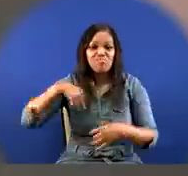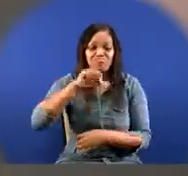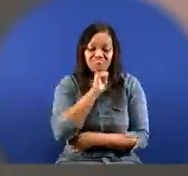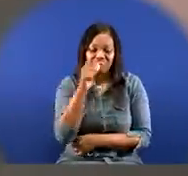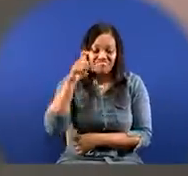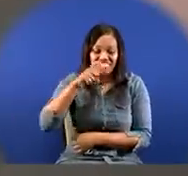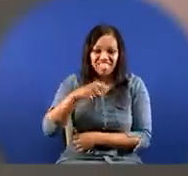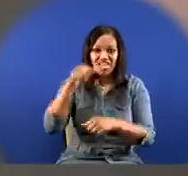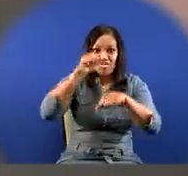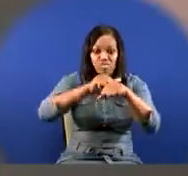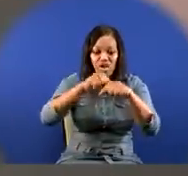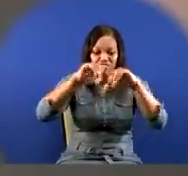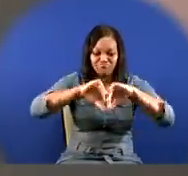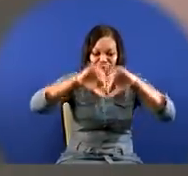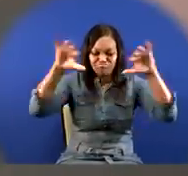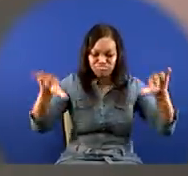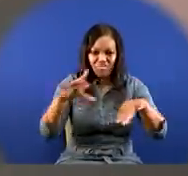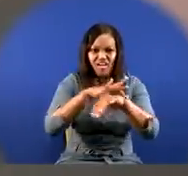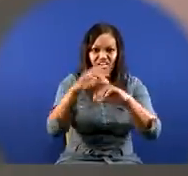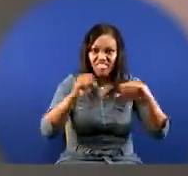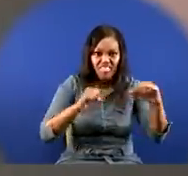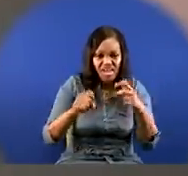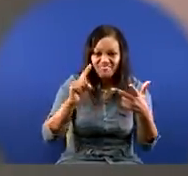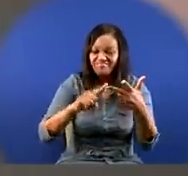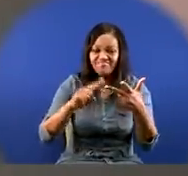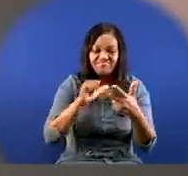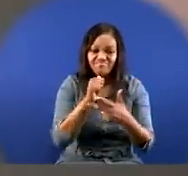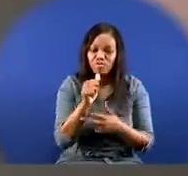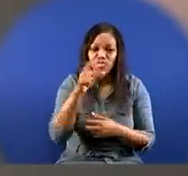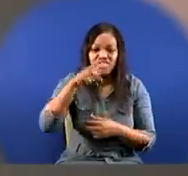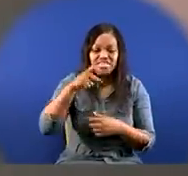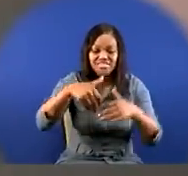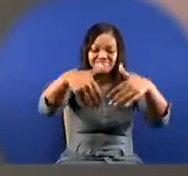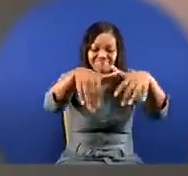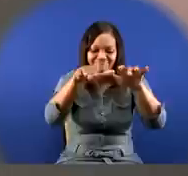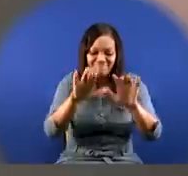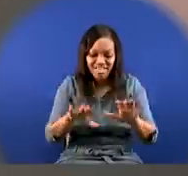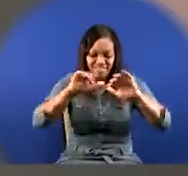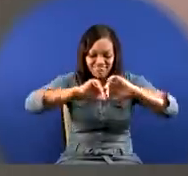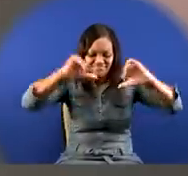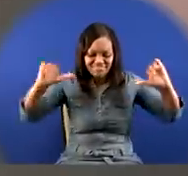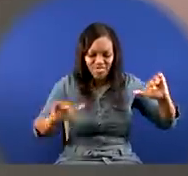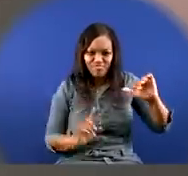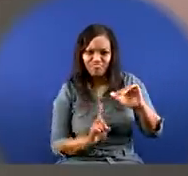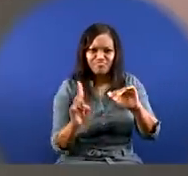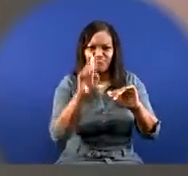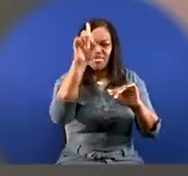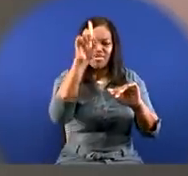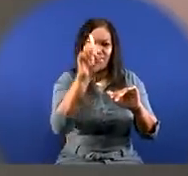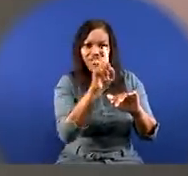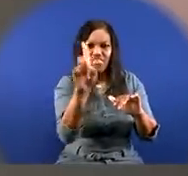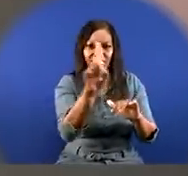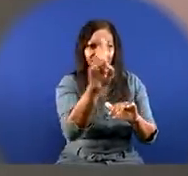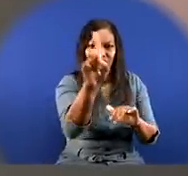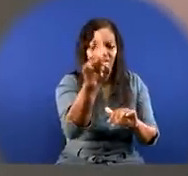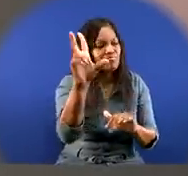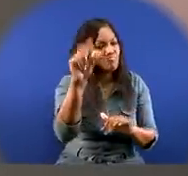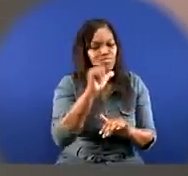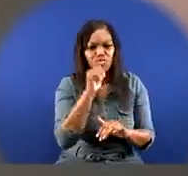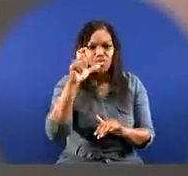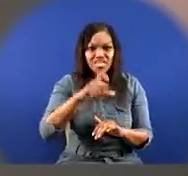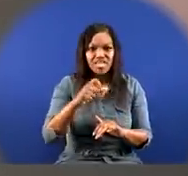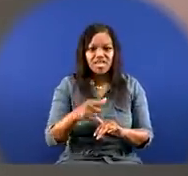rocks split. We don't need graves open. There ought to be some